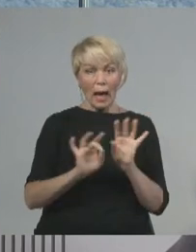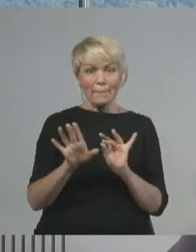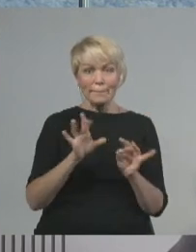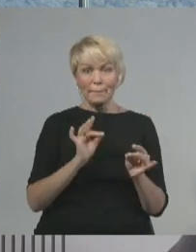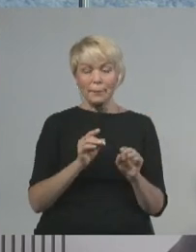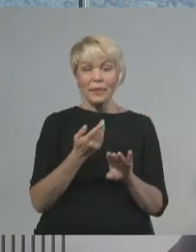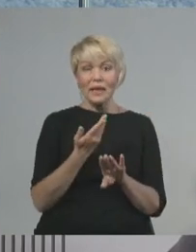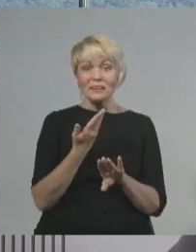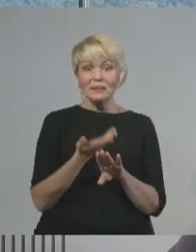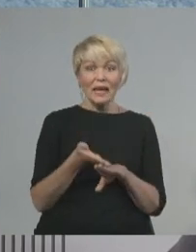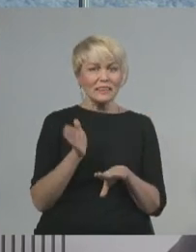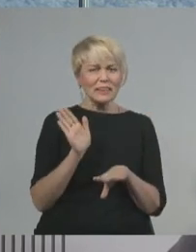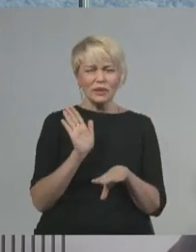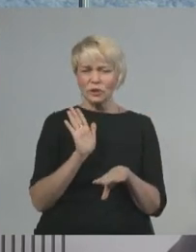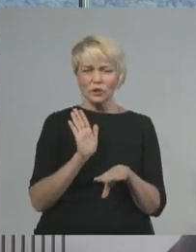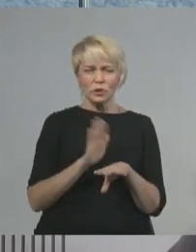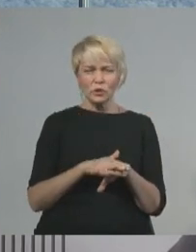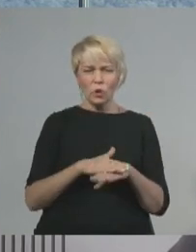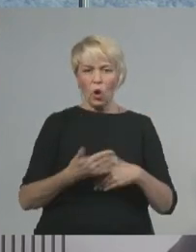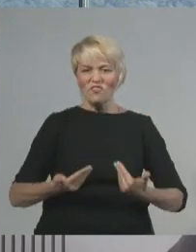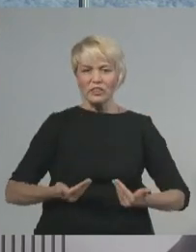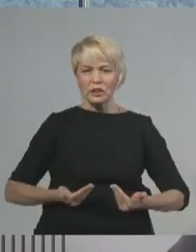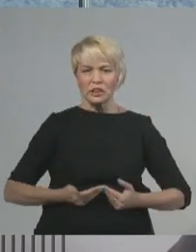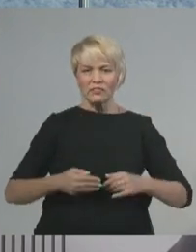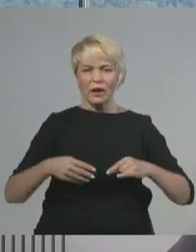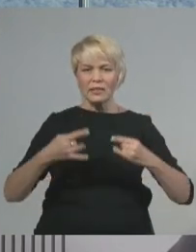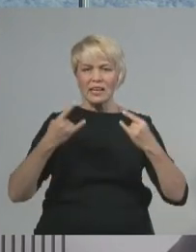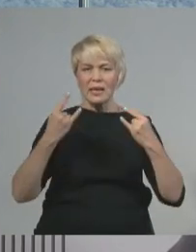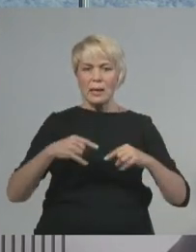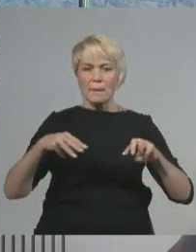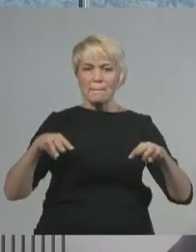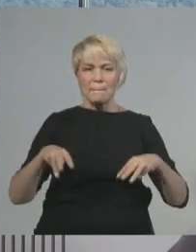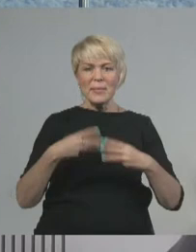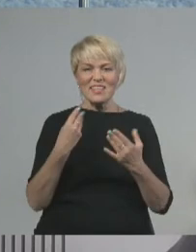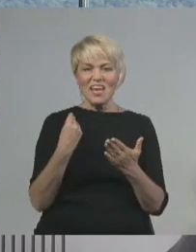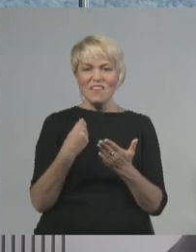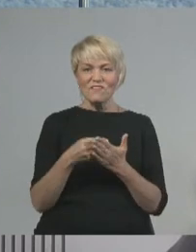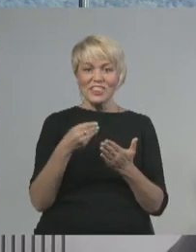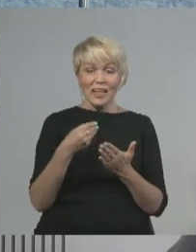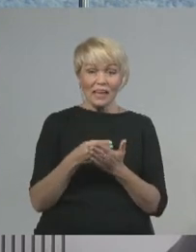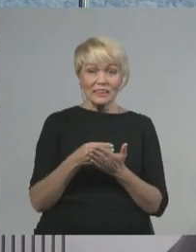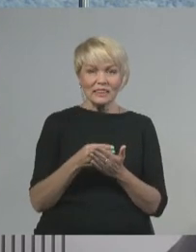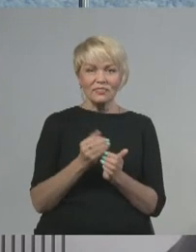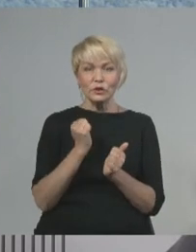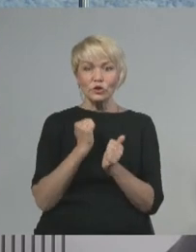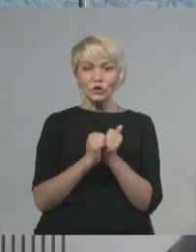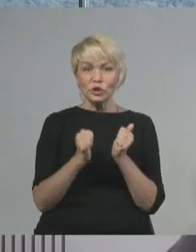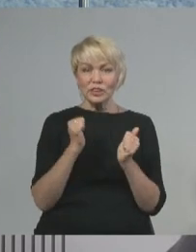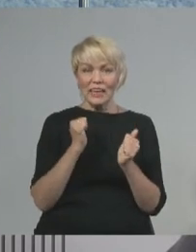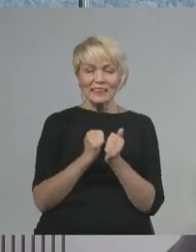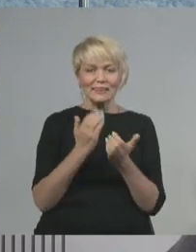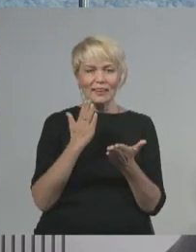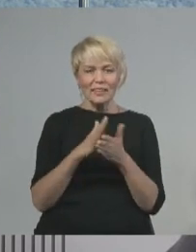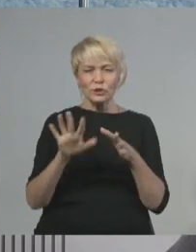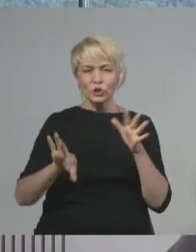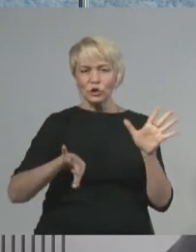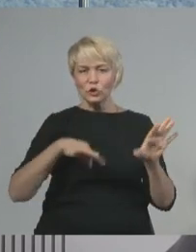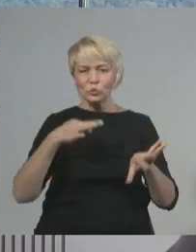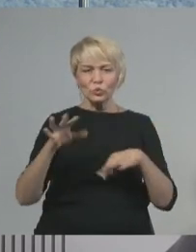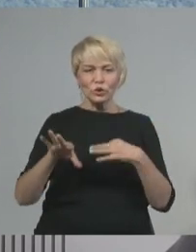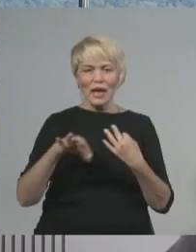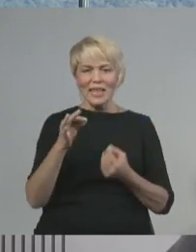advertising it's difficult to survive as a media financially in general